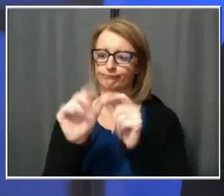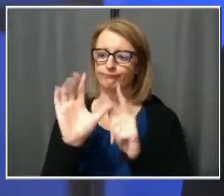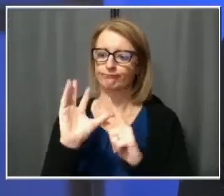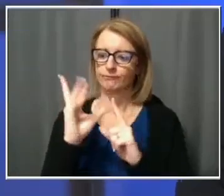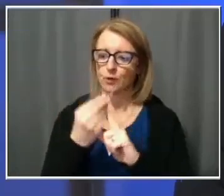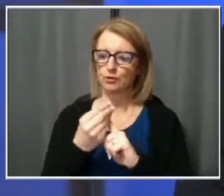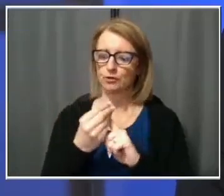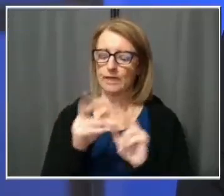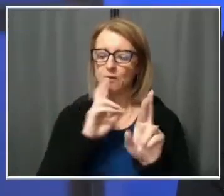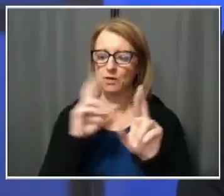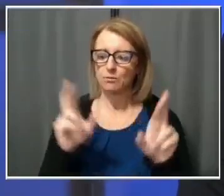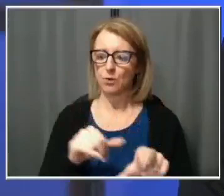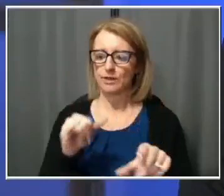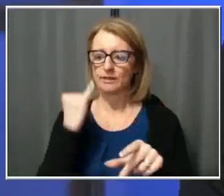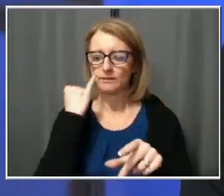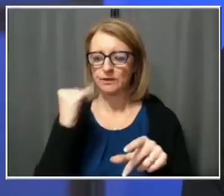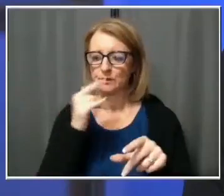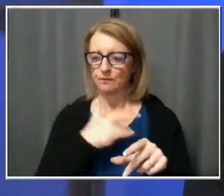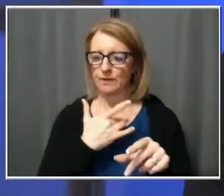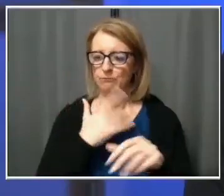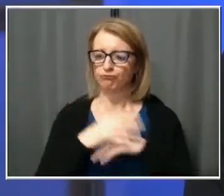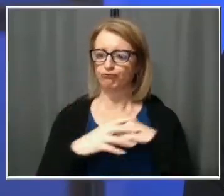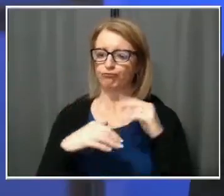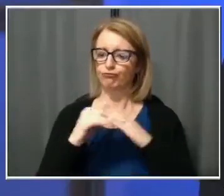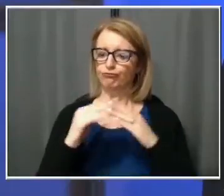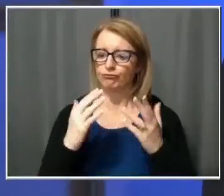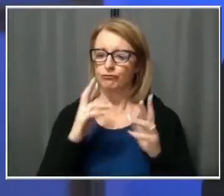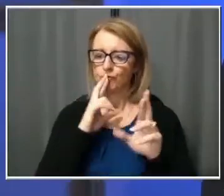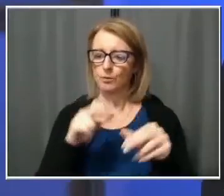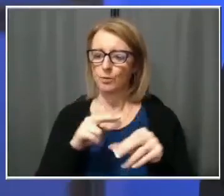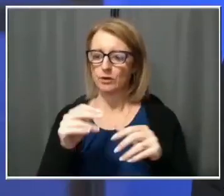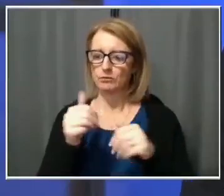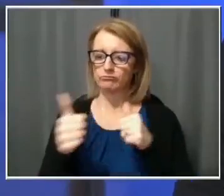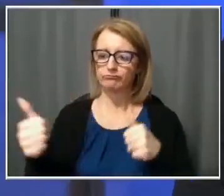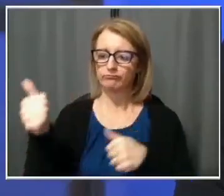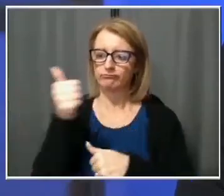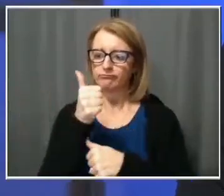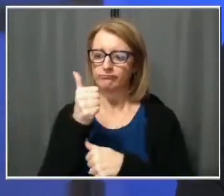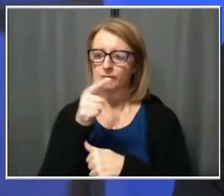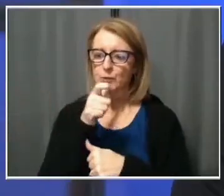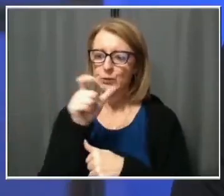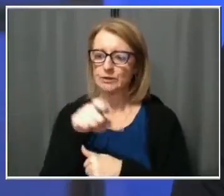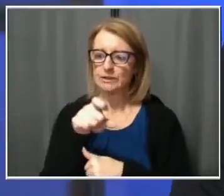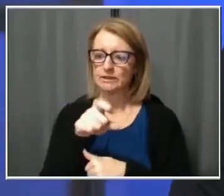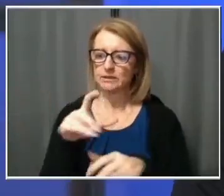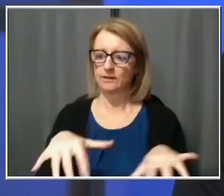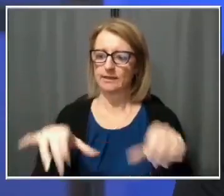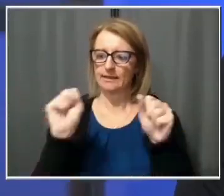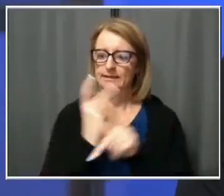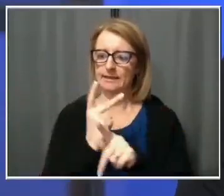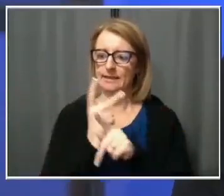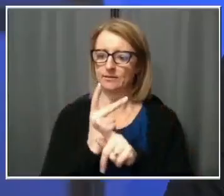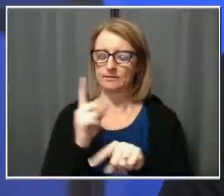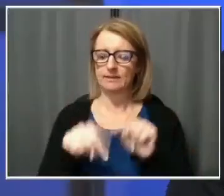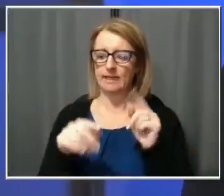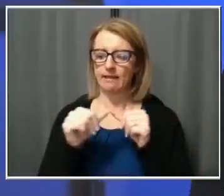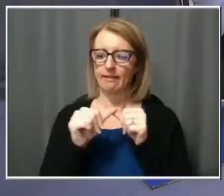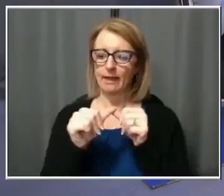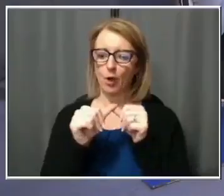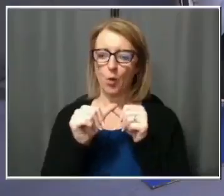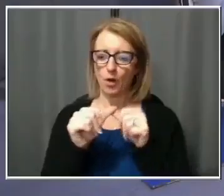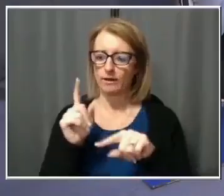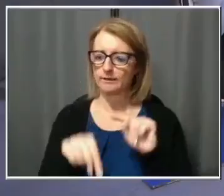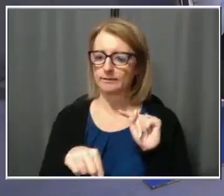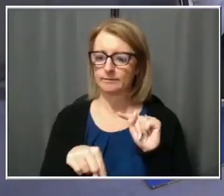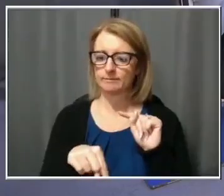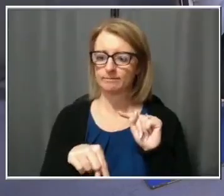reporting. If you don't feel comfortable stepping in, I think reporting to the powers that be at that space so they can take care of it, because we can't just let it go on. Yeah, that